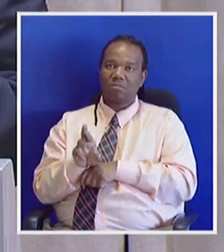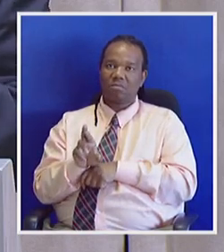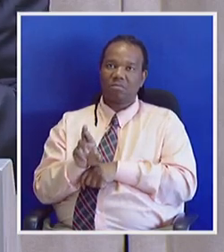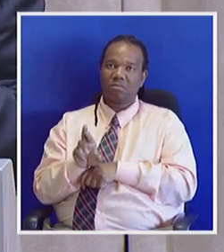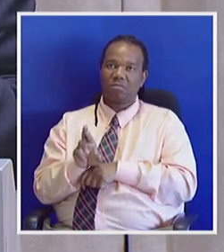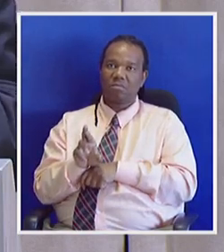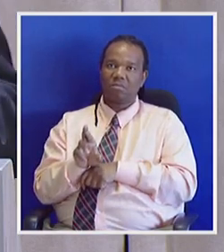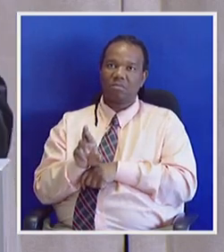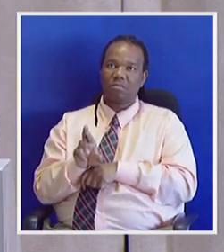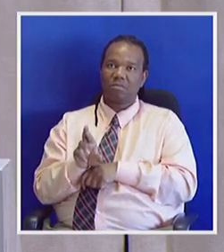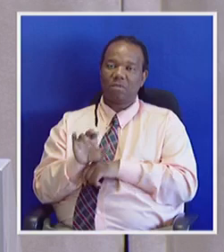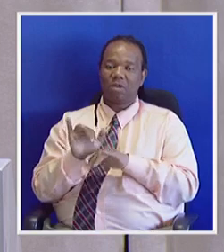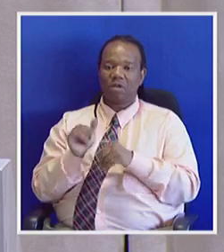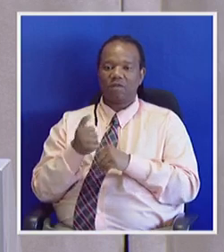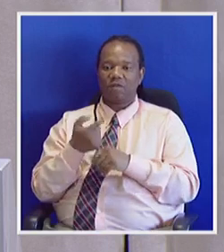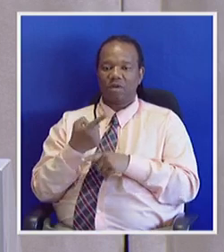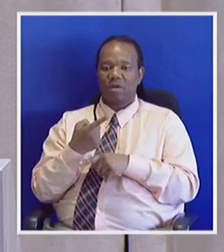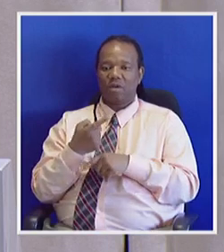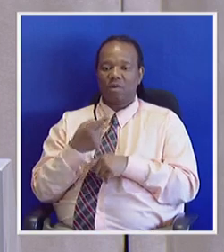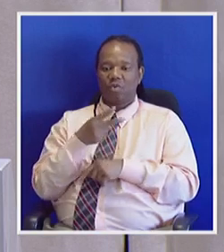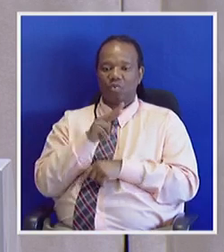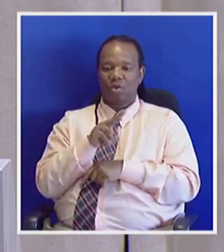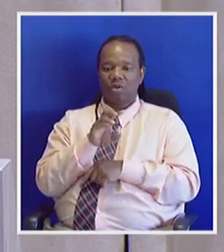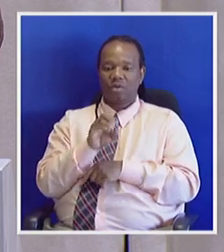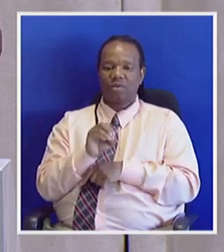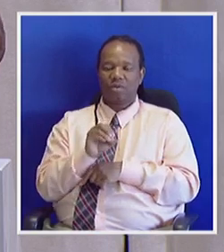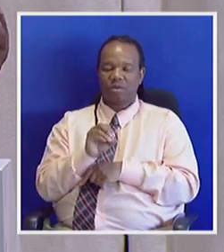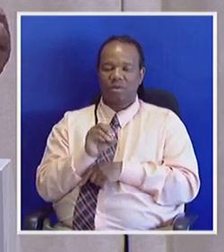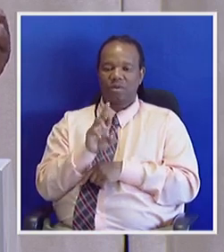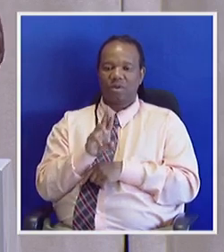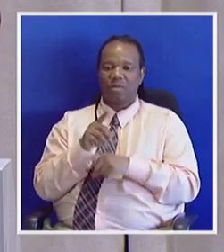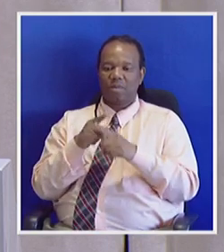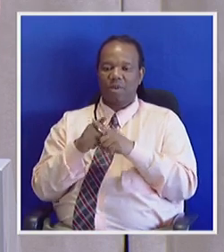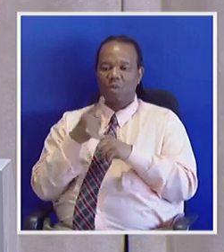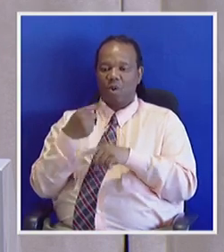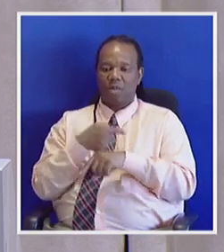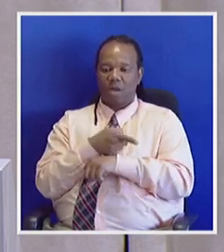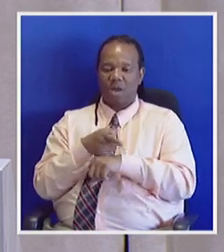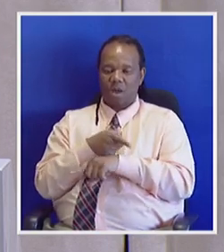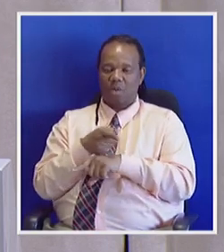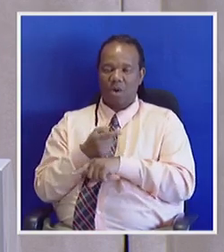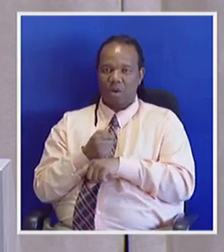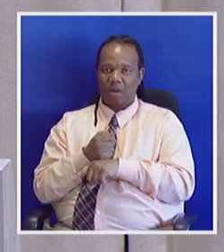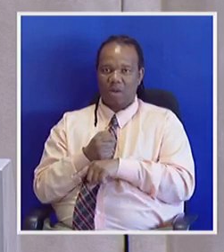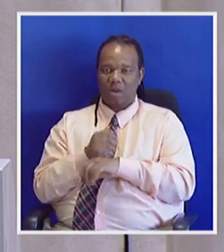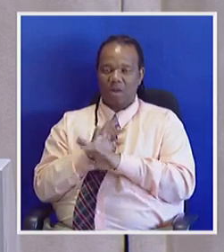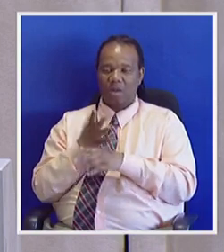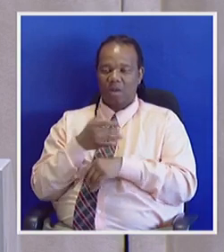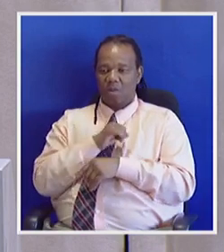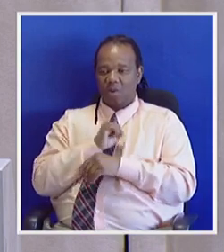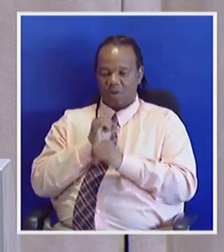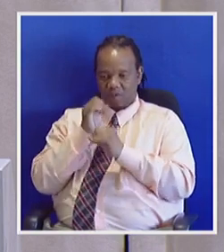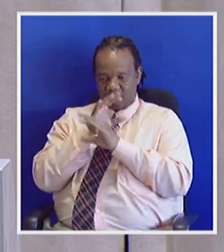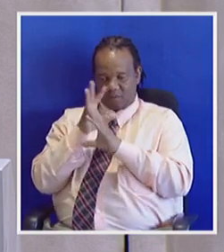you calculate the 20 rand an hour, which is what workers do, workers focus on what they